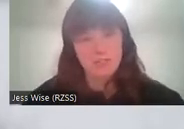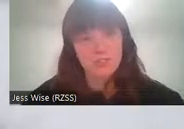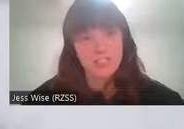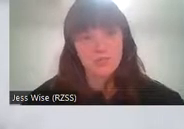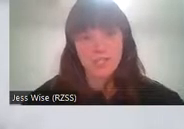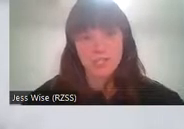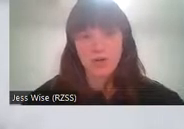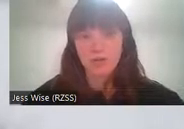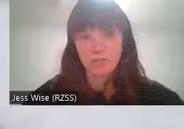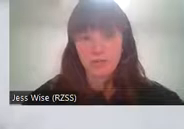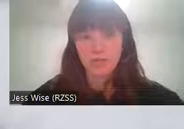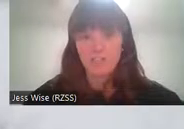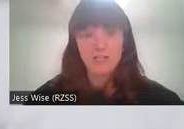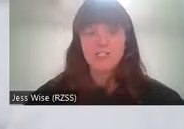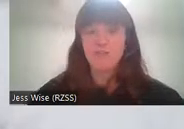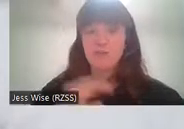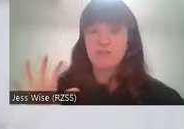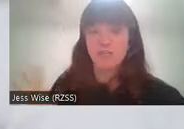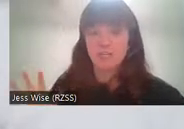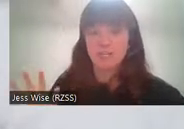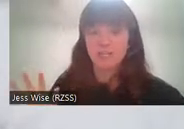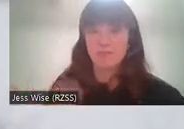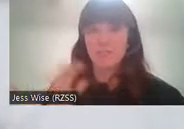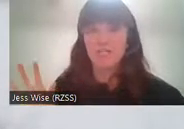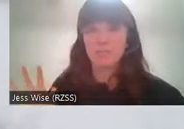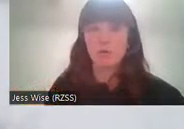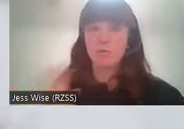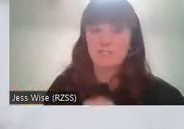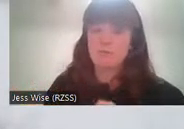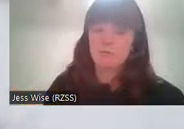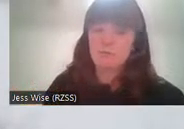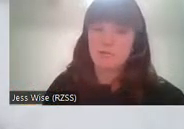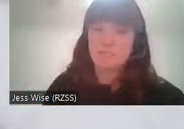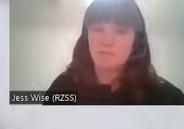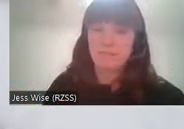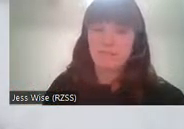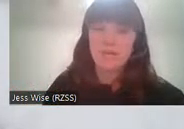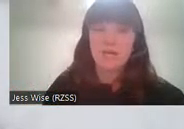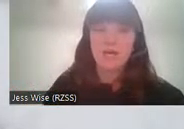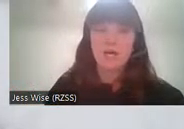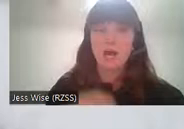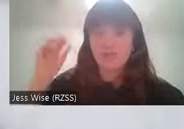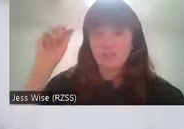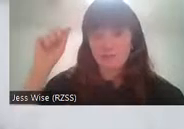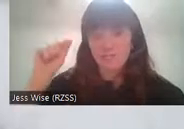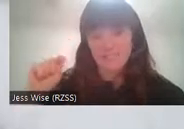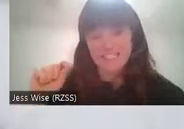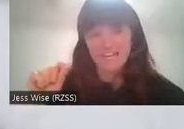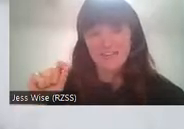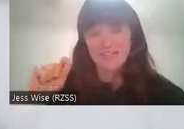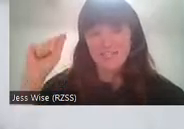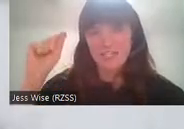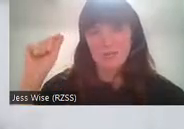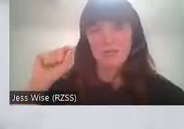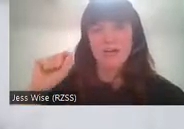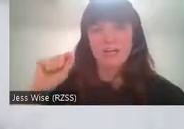maximise opportunities within your own programme. So whether you're looking at it from a management or participant perspective, really, hopefully you've already written down